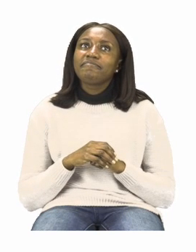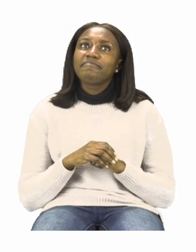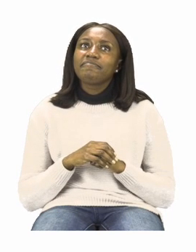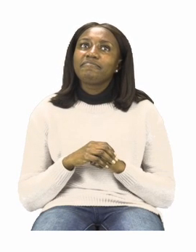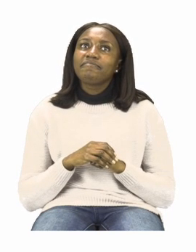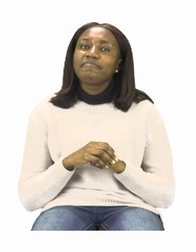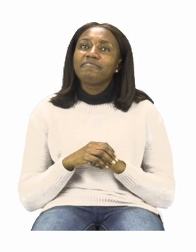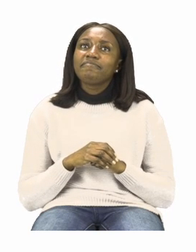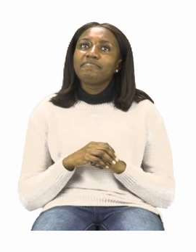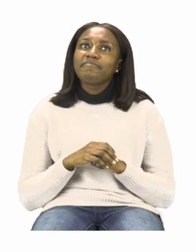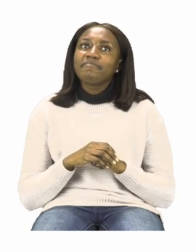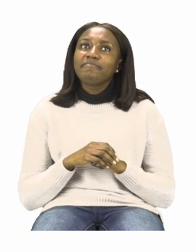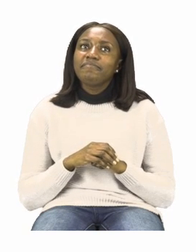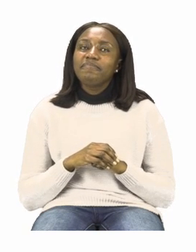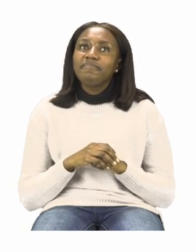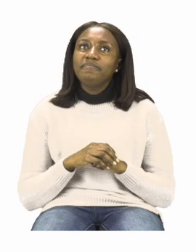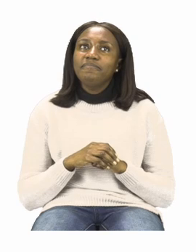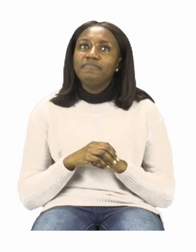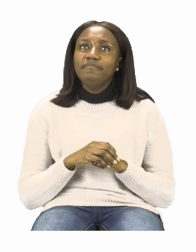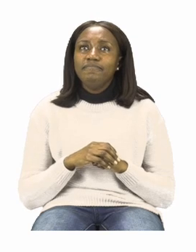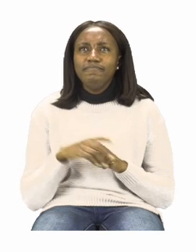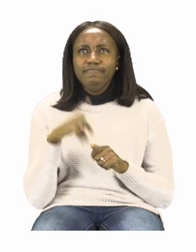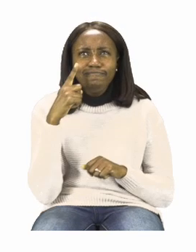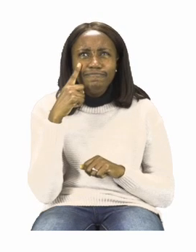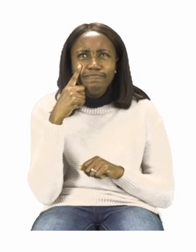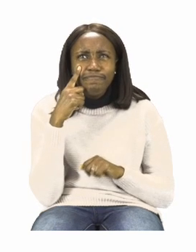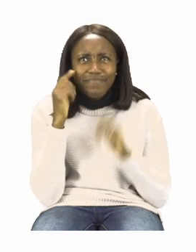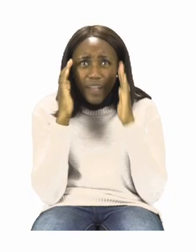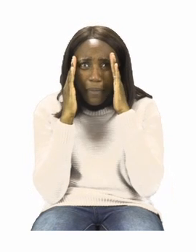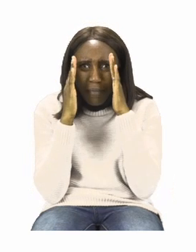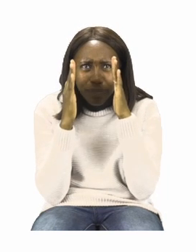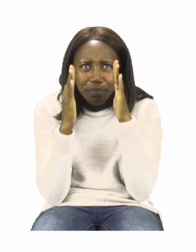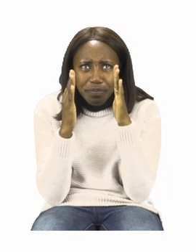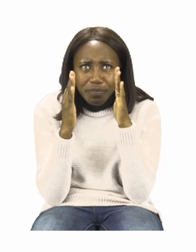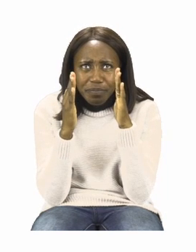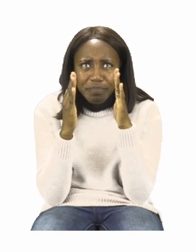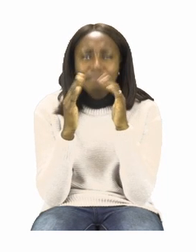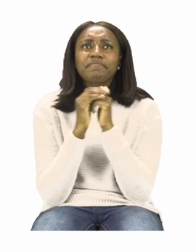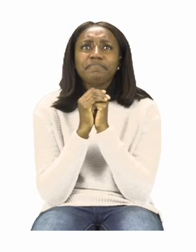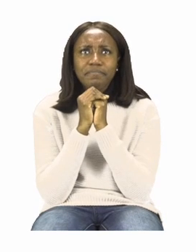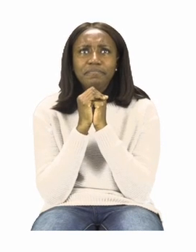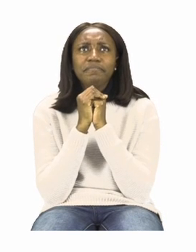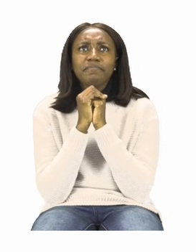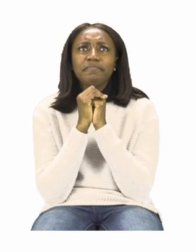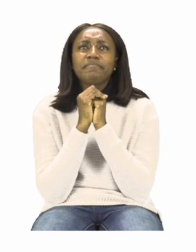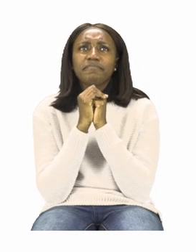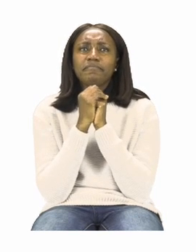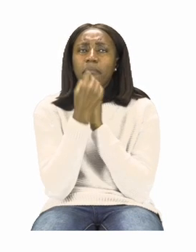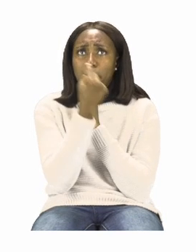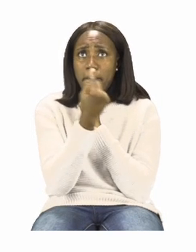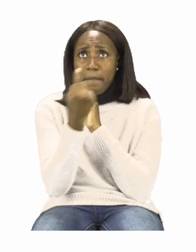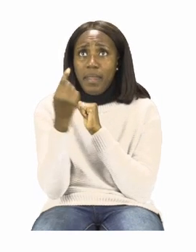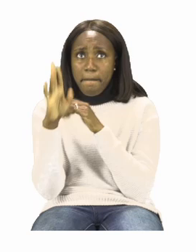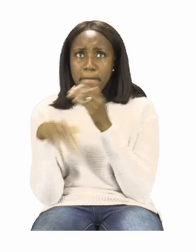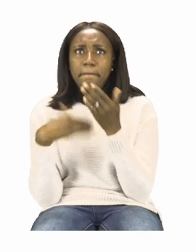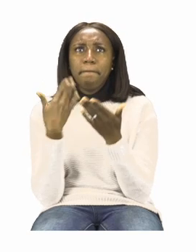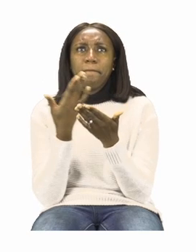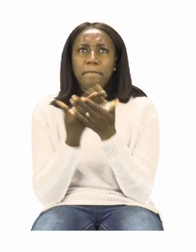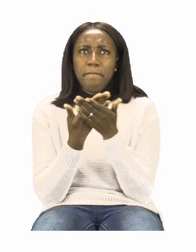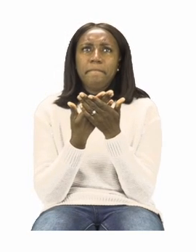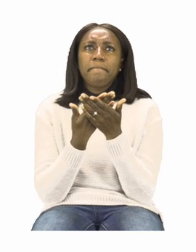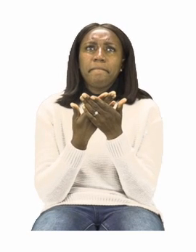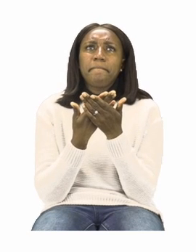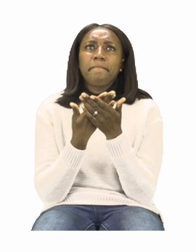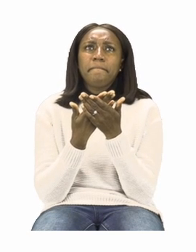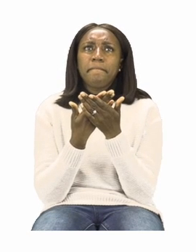Now, if you look carefully, you will see next to each picture there